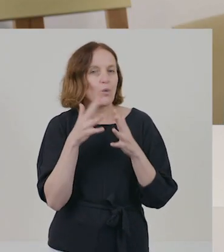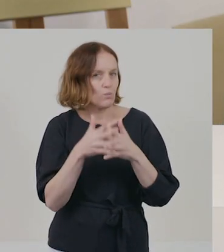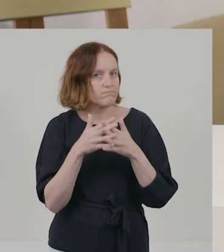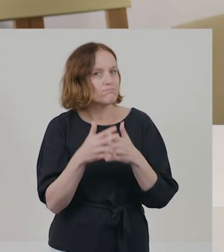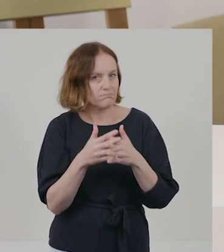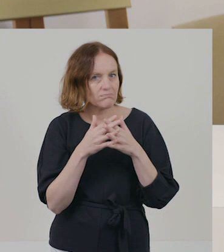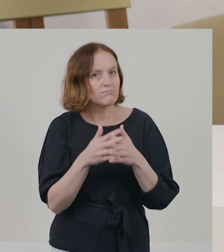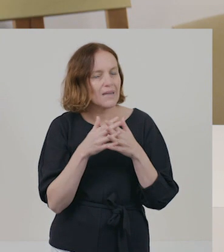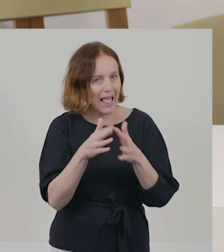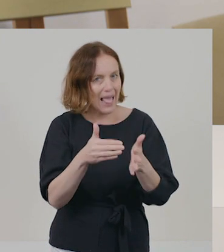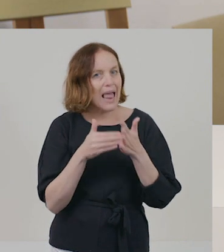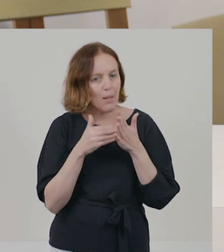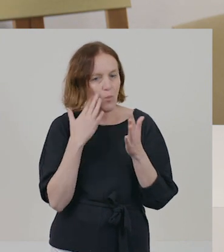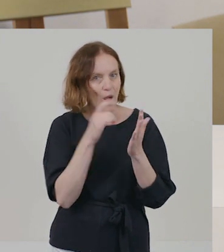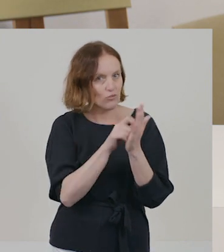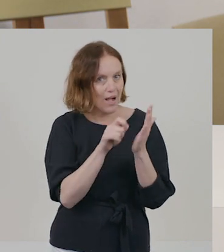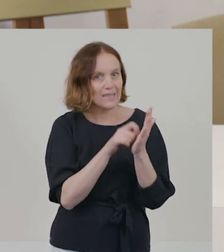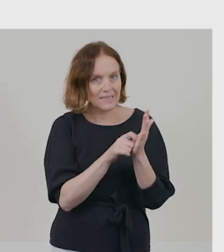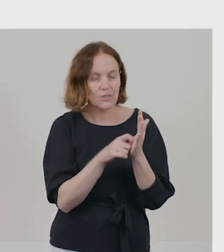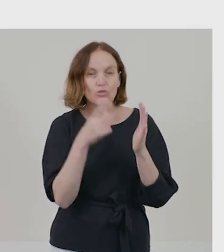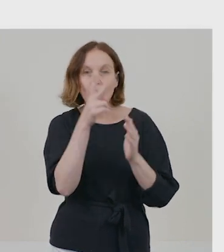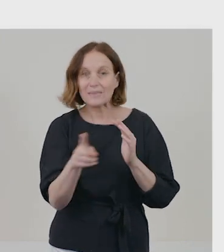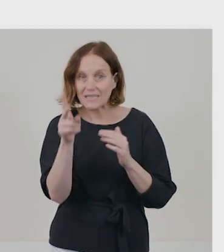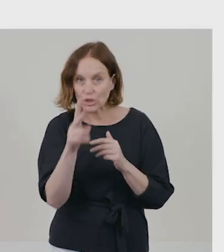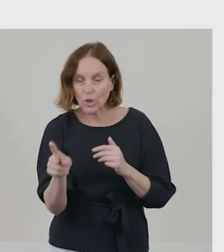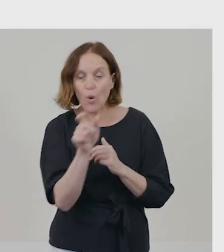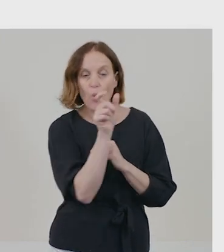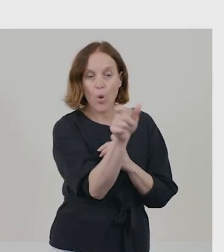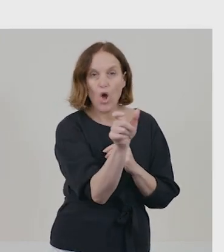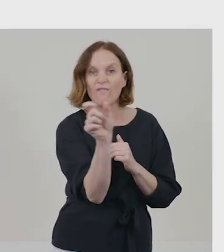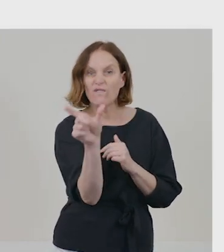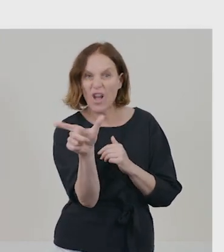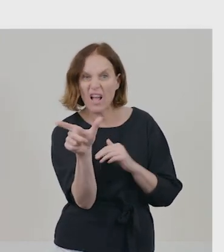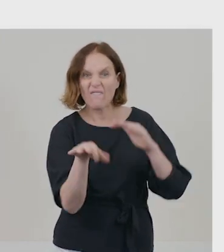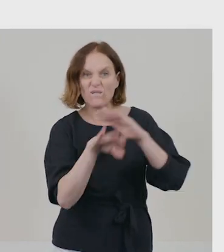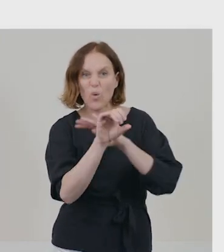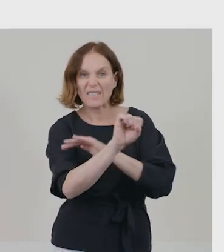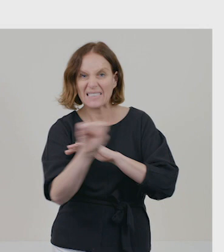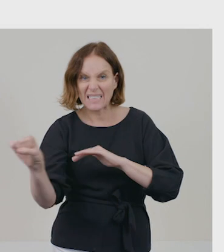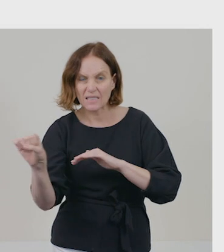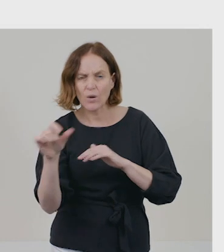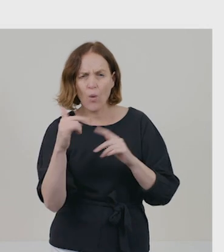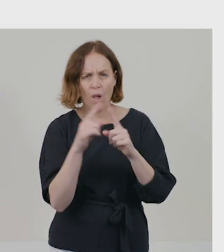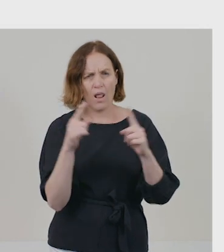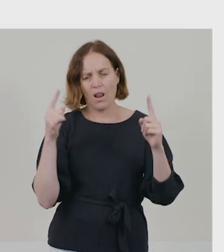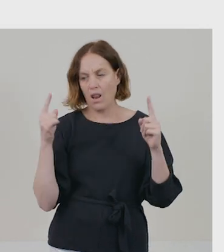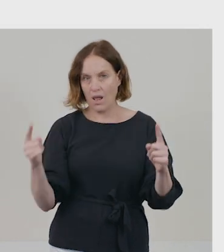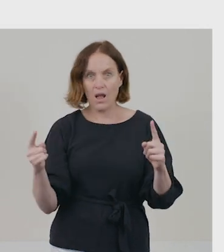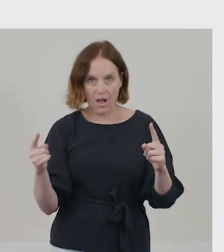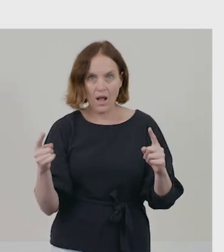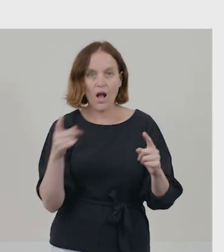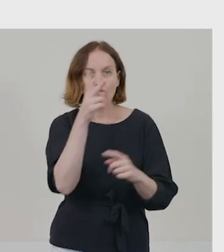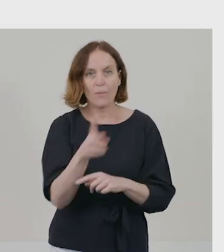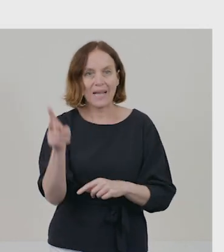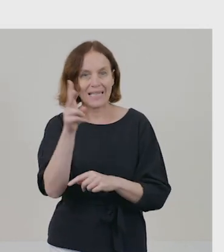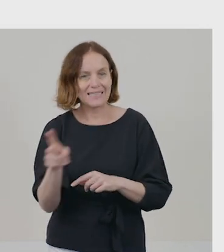really useful rhetorical device to use in writing. So repetition is when a word, a phrase or a full sentence, or a poetical